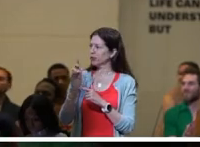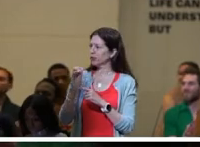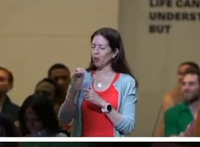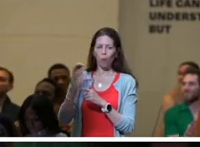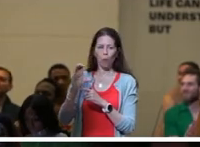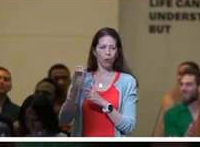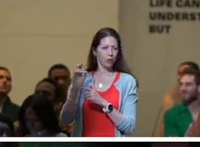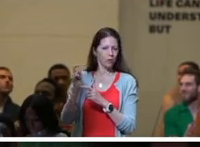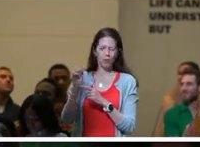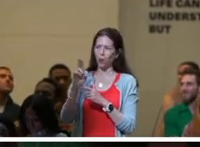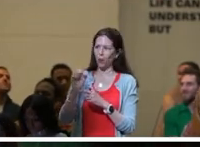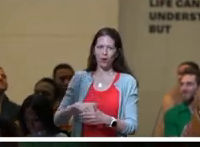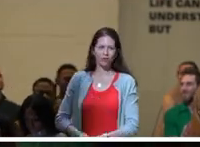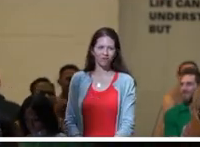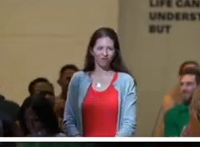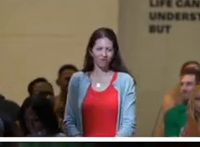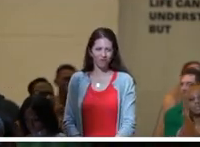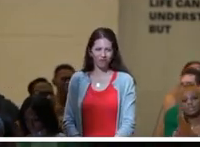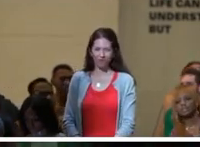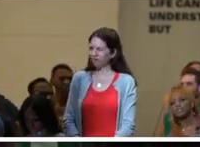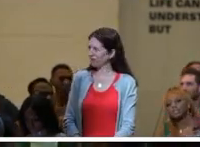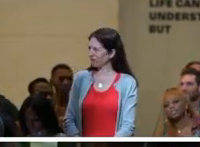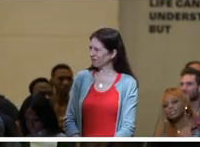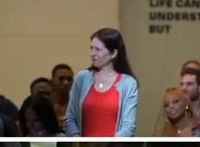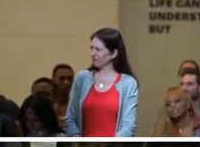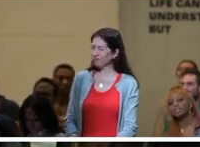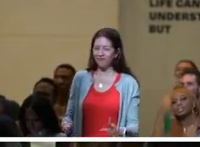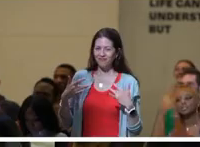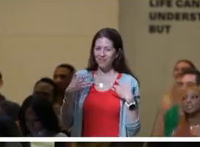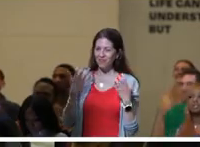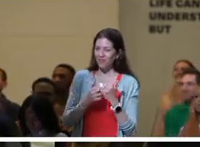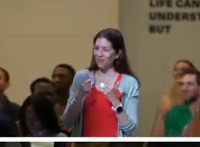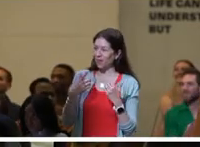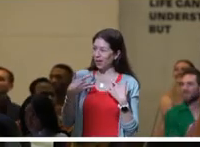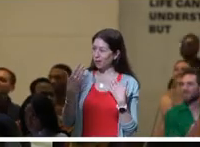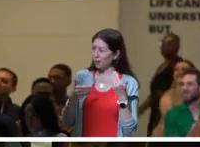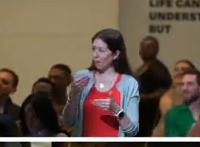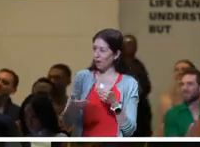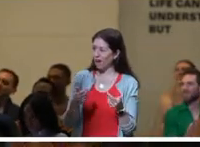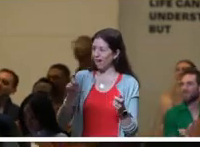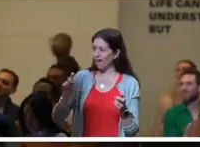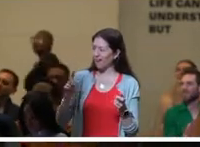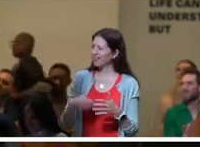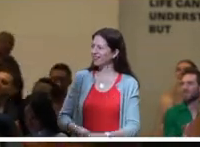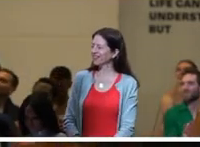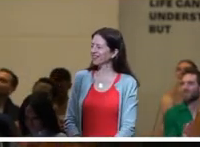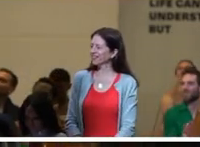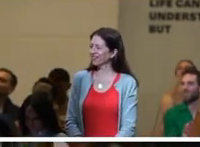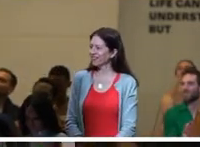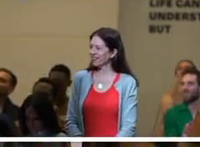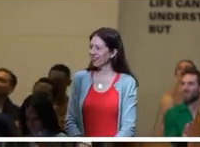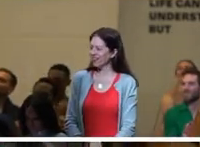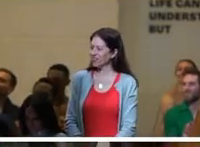I'm here. Hey. What up, everybody? What's going on? Make some noise. Woo!